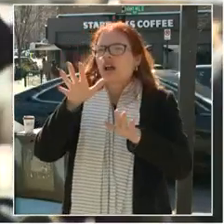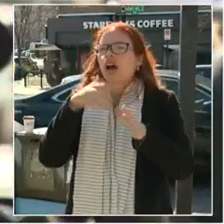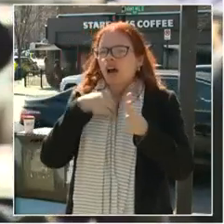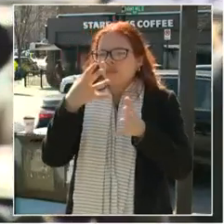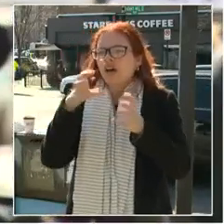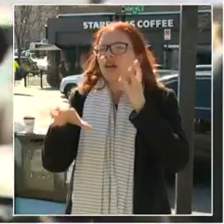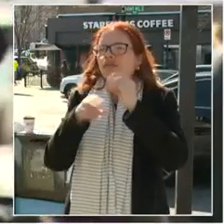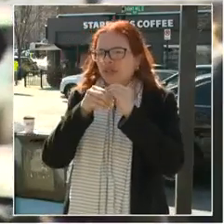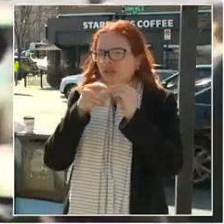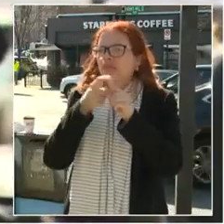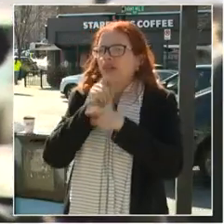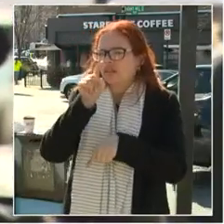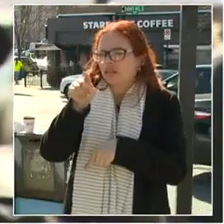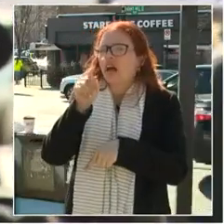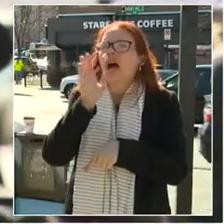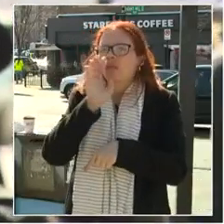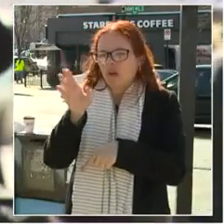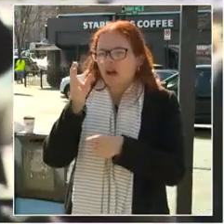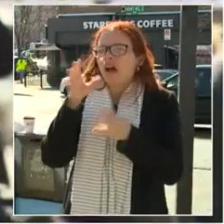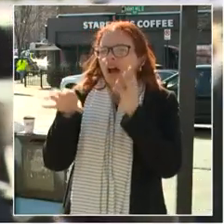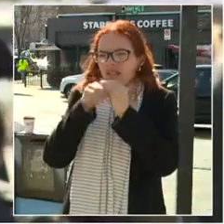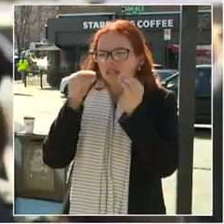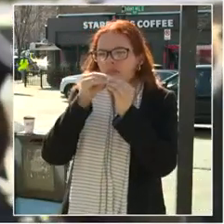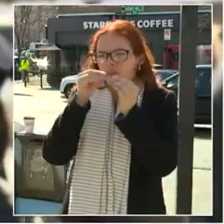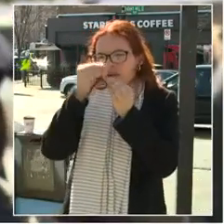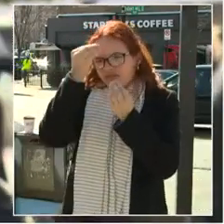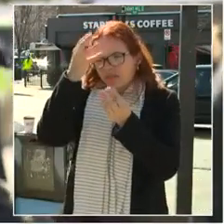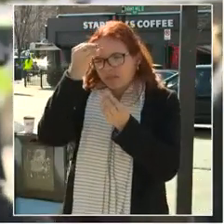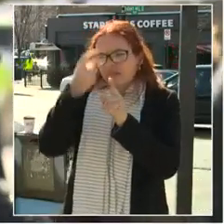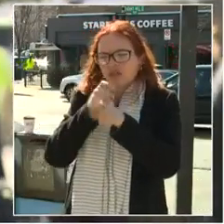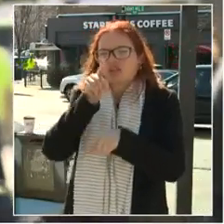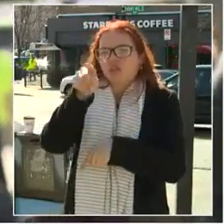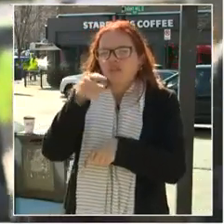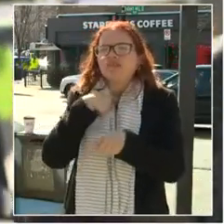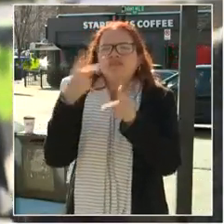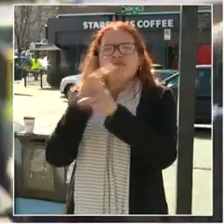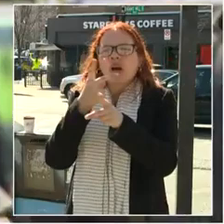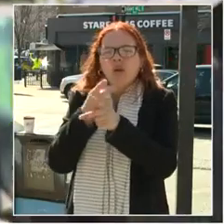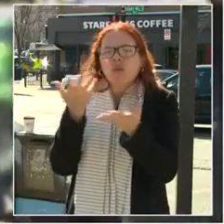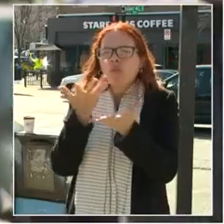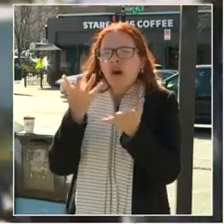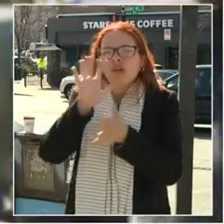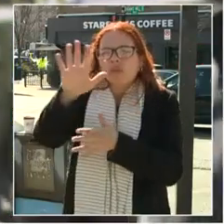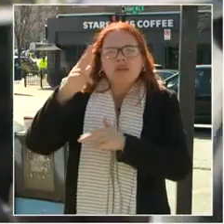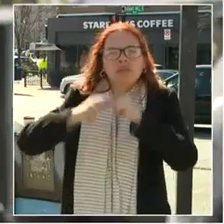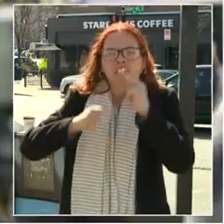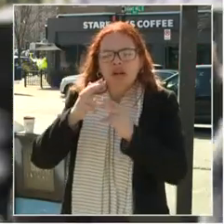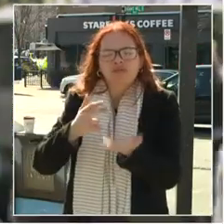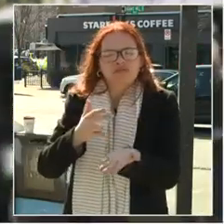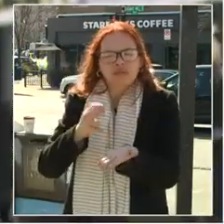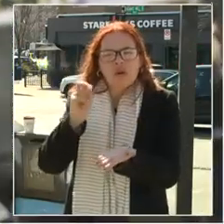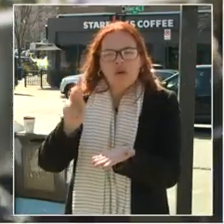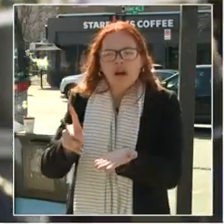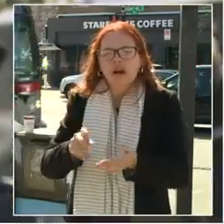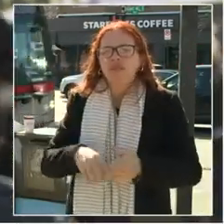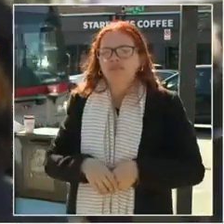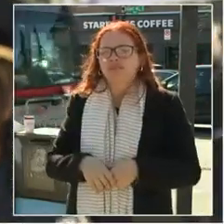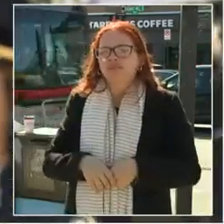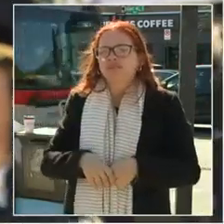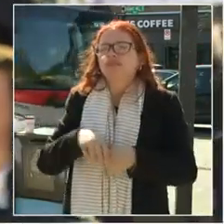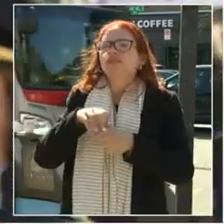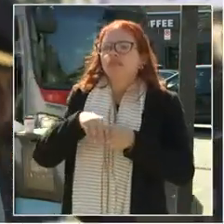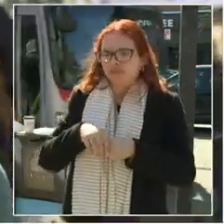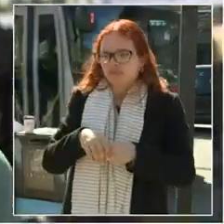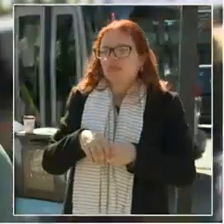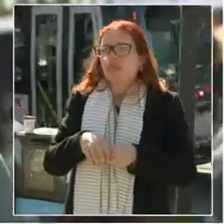you. Let me get some different so we can figure out what's going on in your building. Okay? Sarah Circle. Sarah Circle.